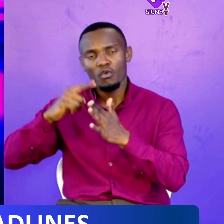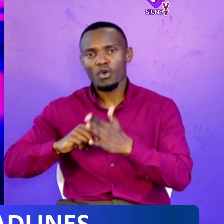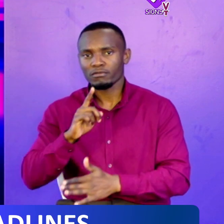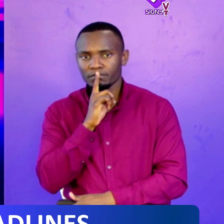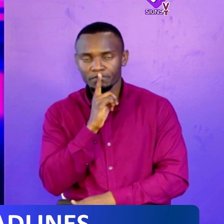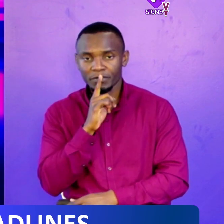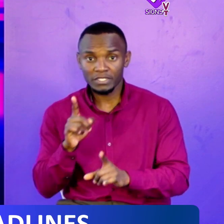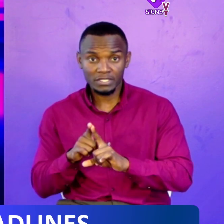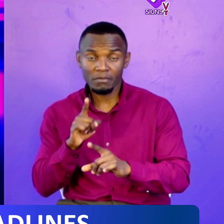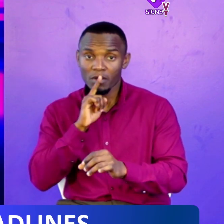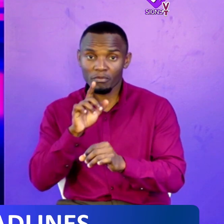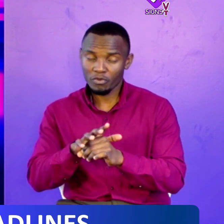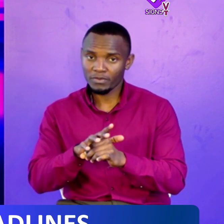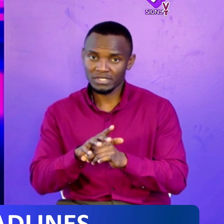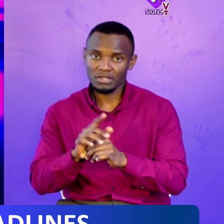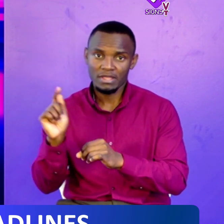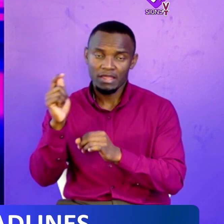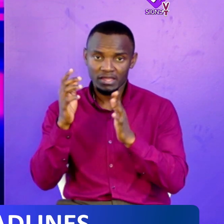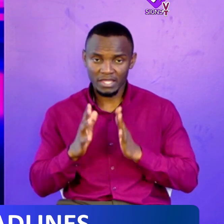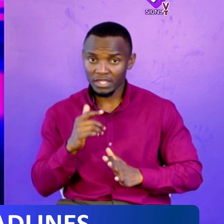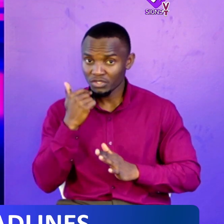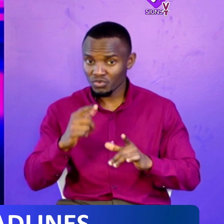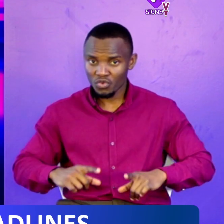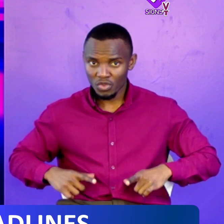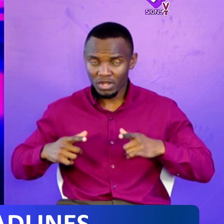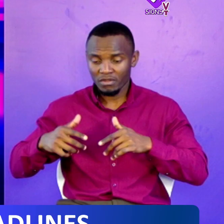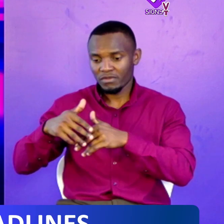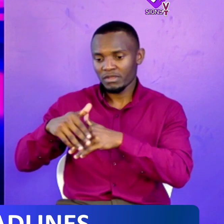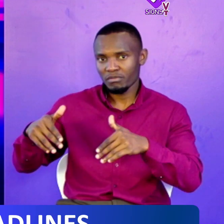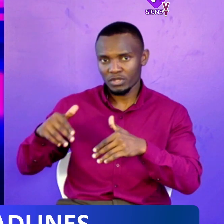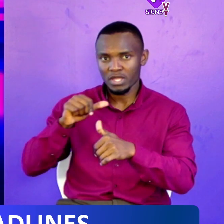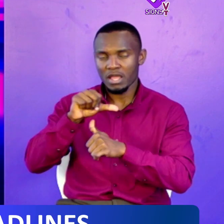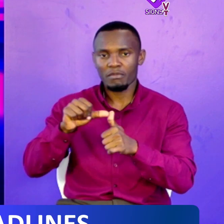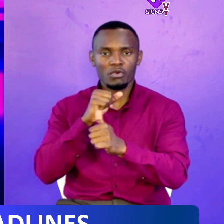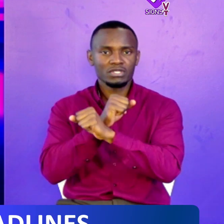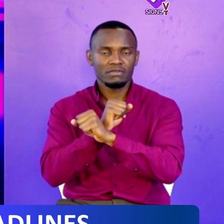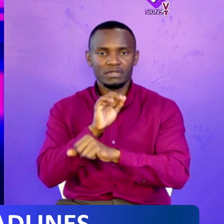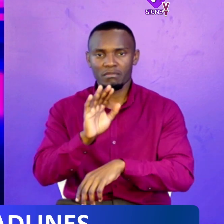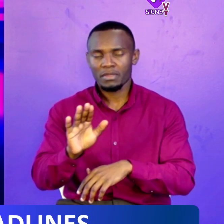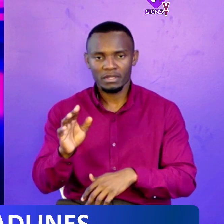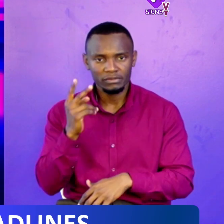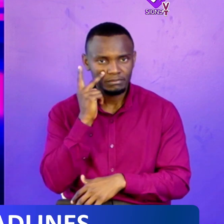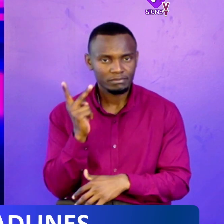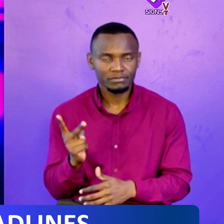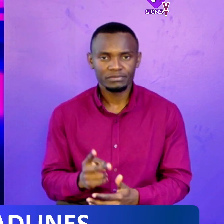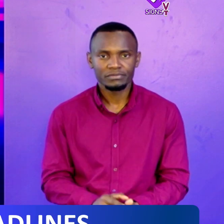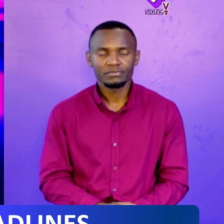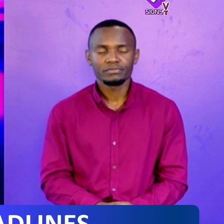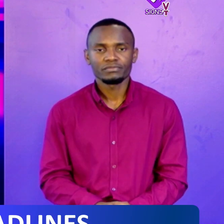assuring the Kenyans living along the border of their safety. Here are the full details to the story.